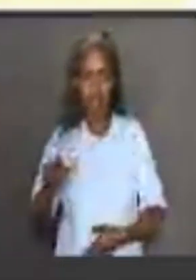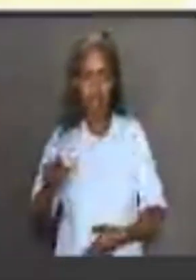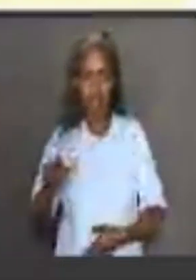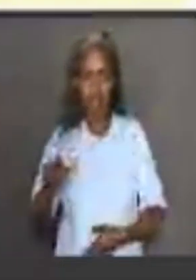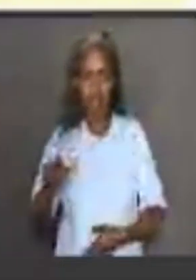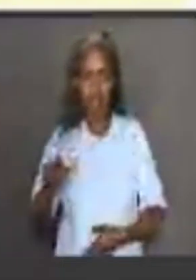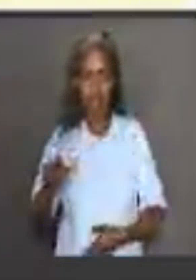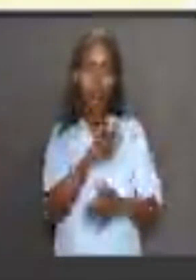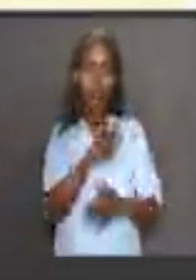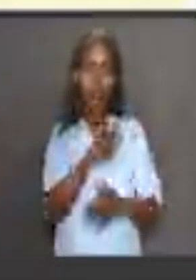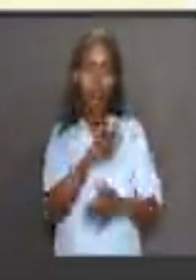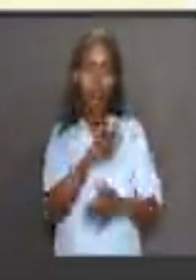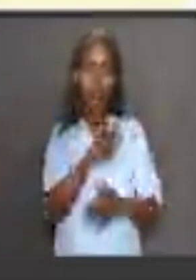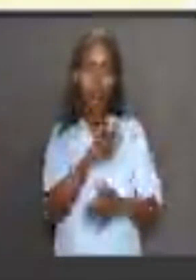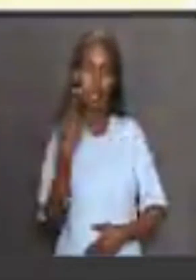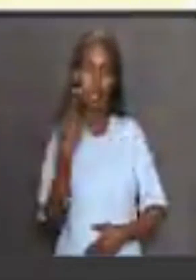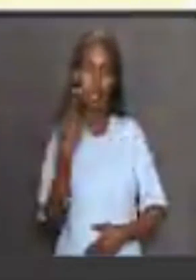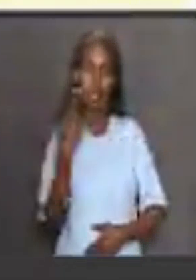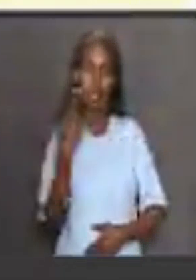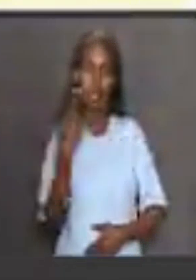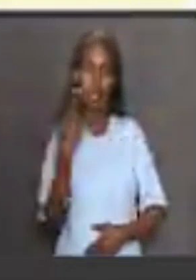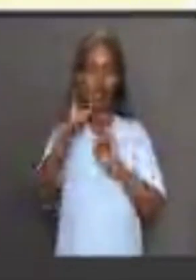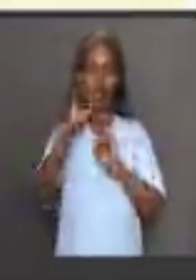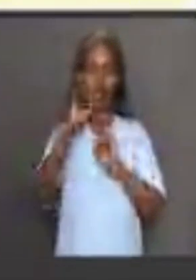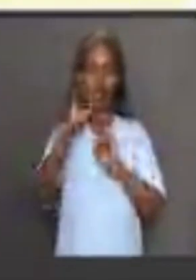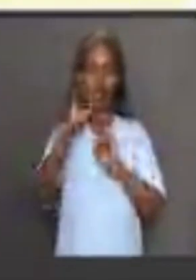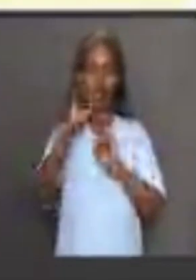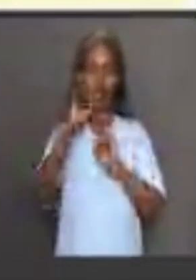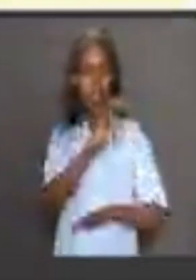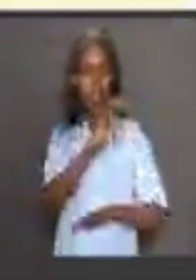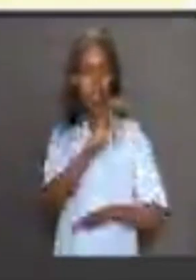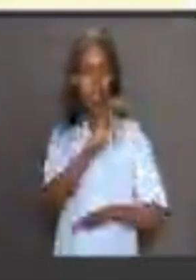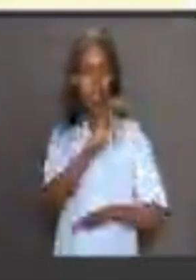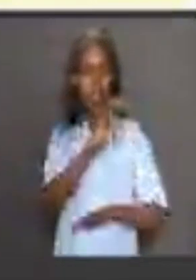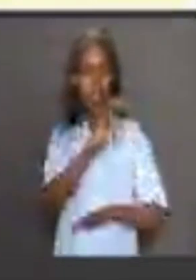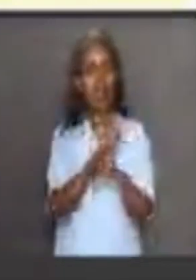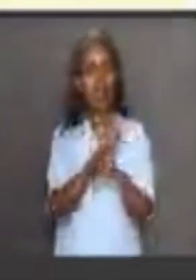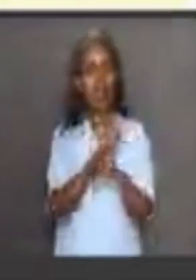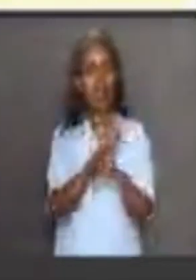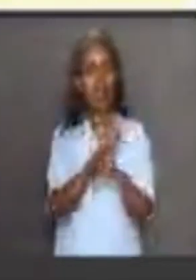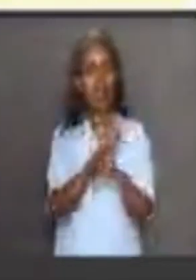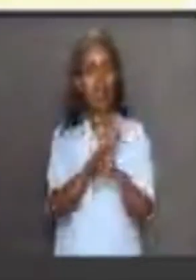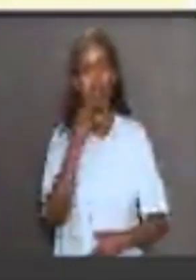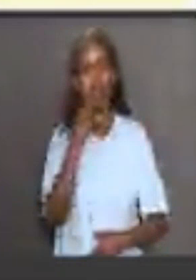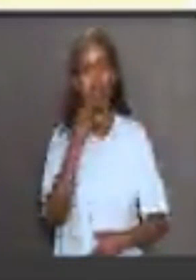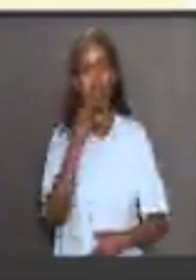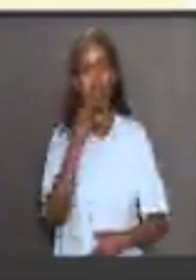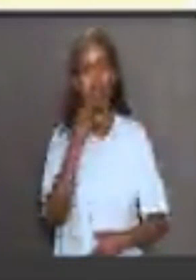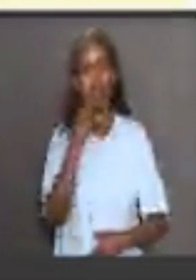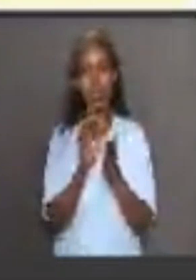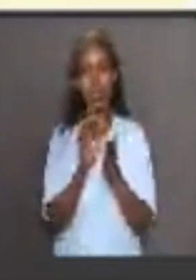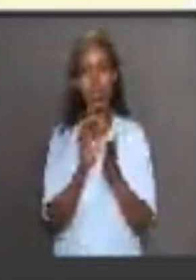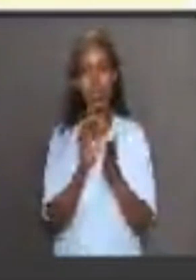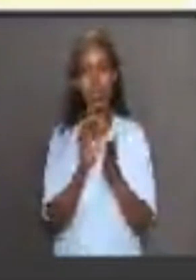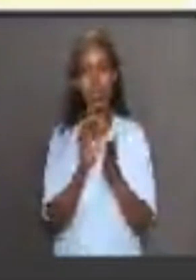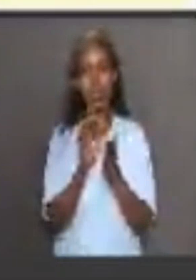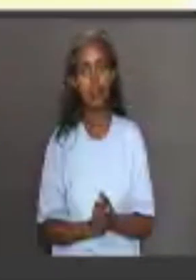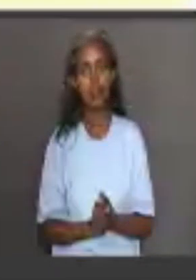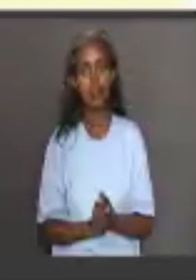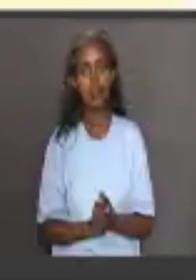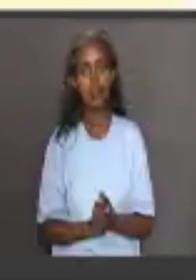can be used to compare and order all real numbers. For